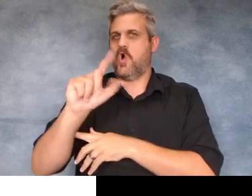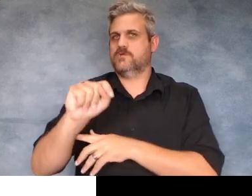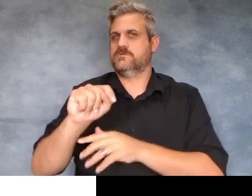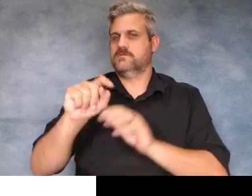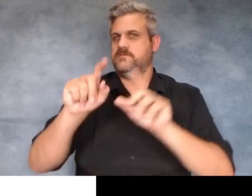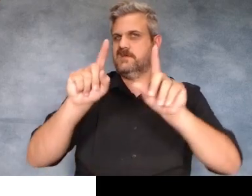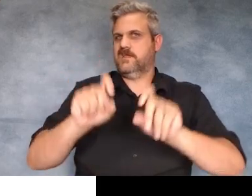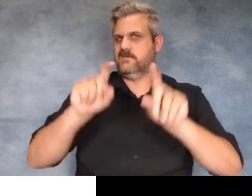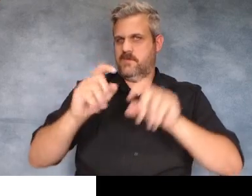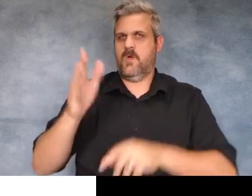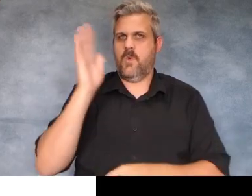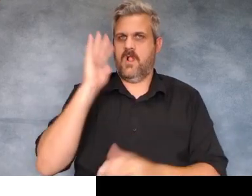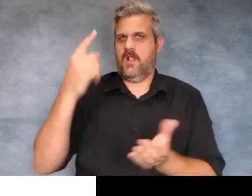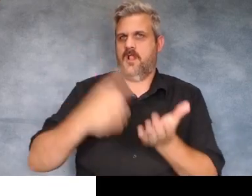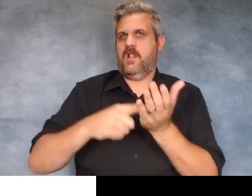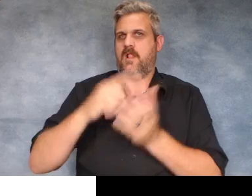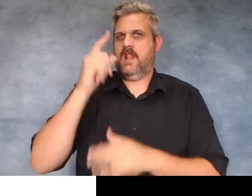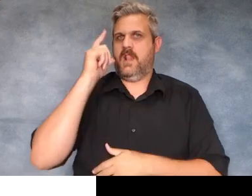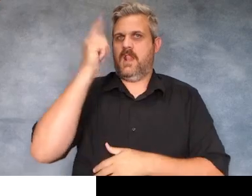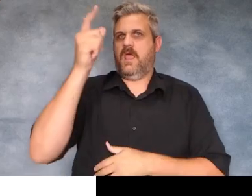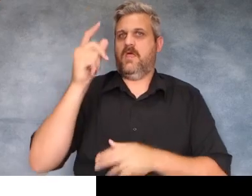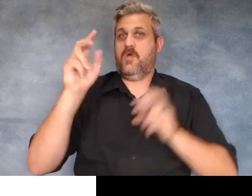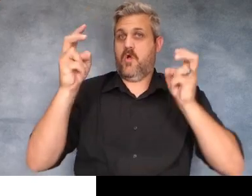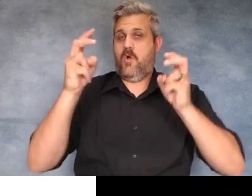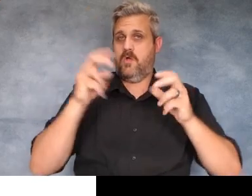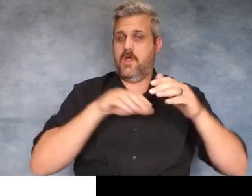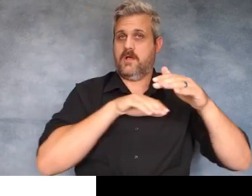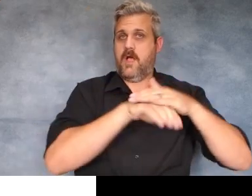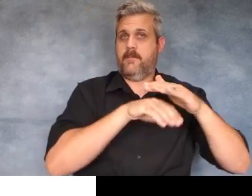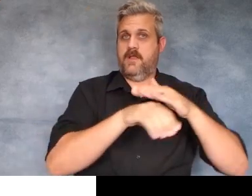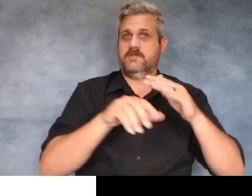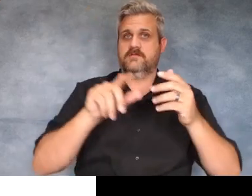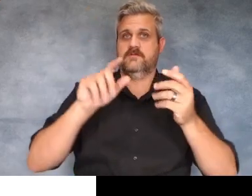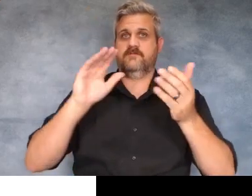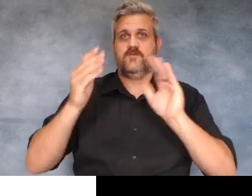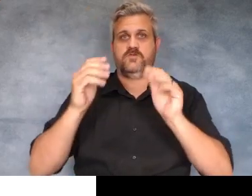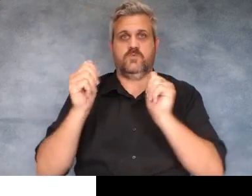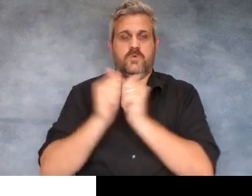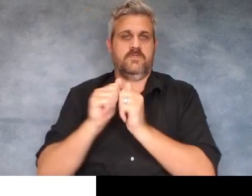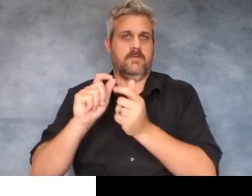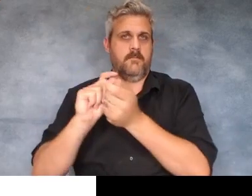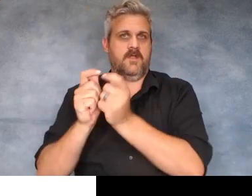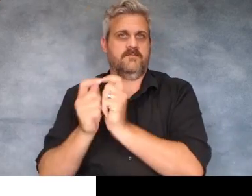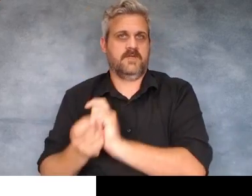another module titled Accommodations versus Modifications.